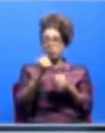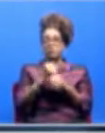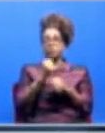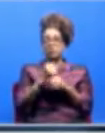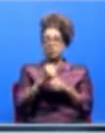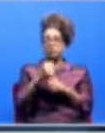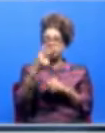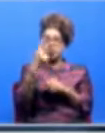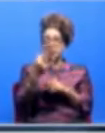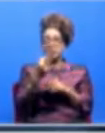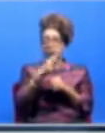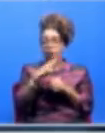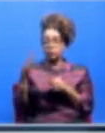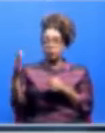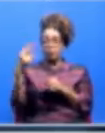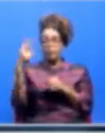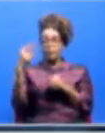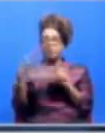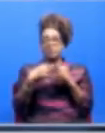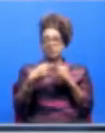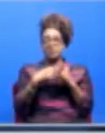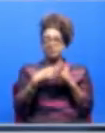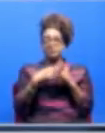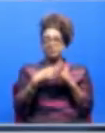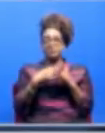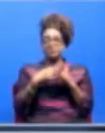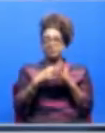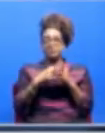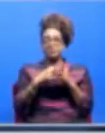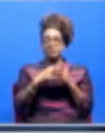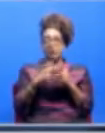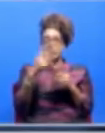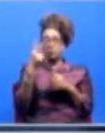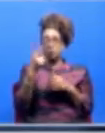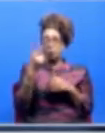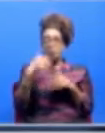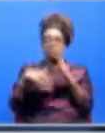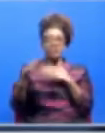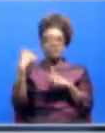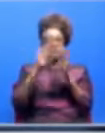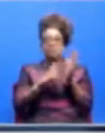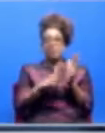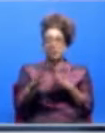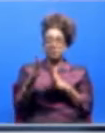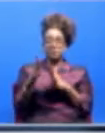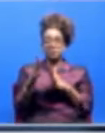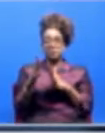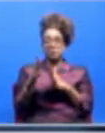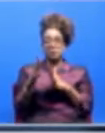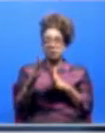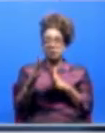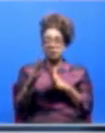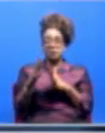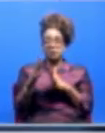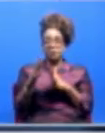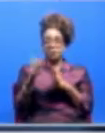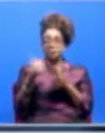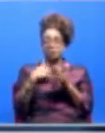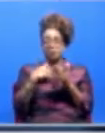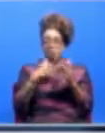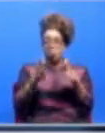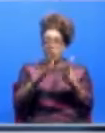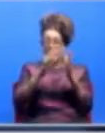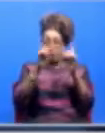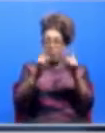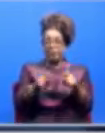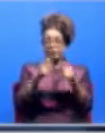doing 23 to 28, mm-hmm. another 5-year plan. So in the two previous plans, we are more of inward looking, okay,